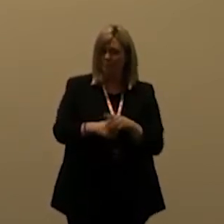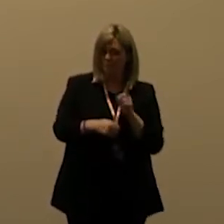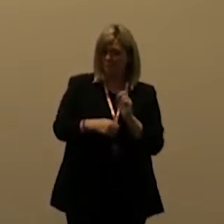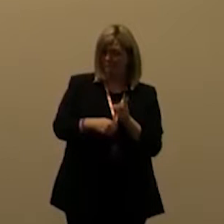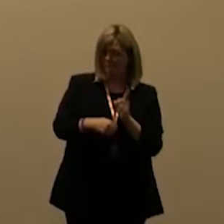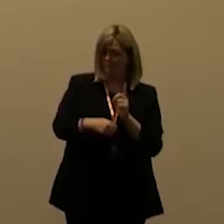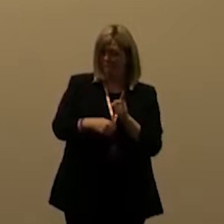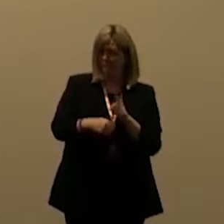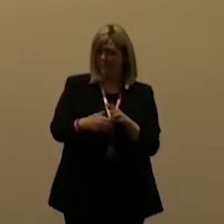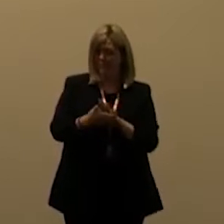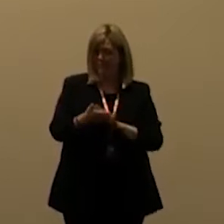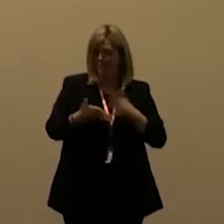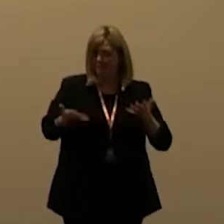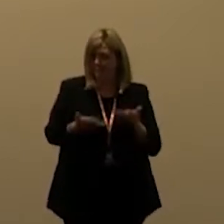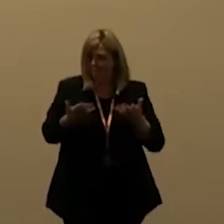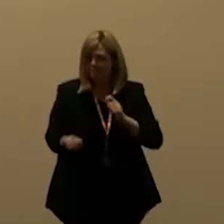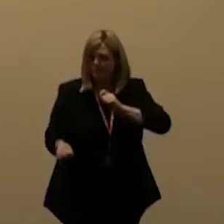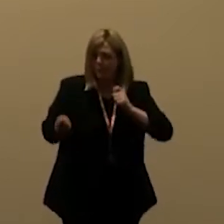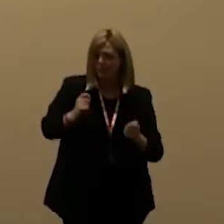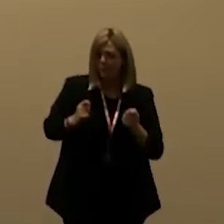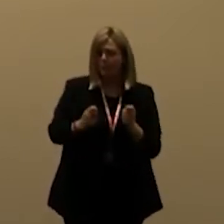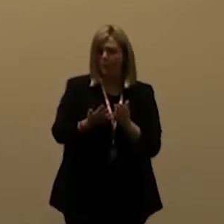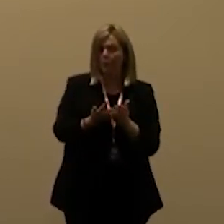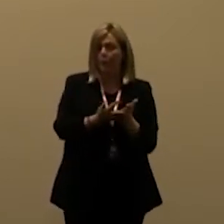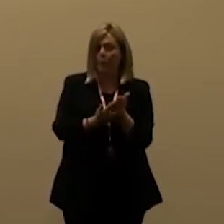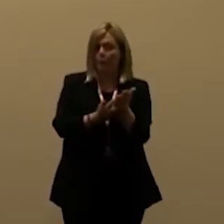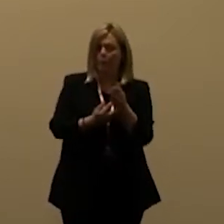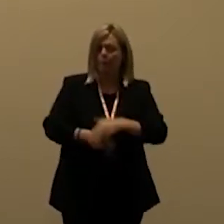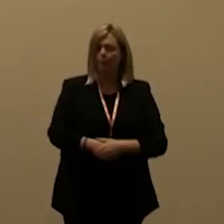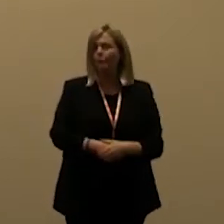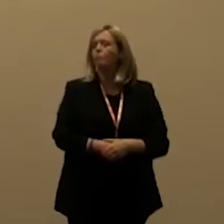case leads that drive further change through the organization.